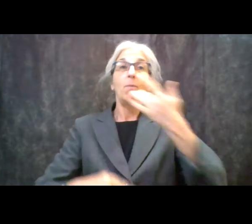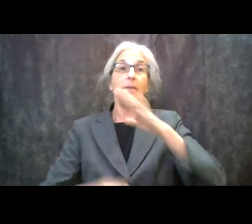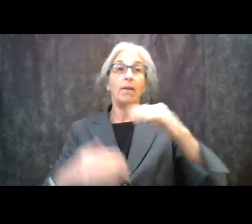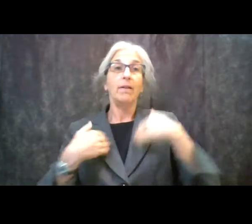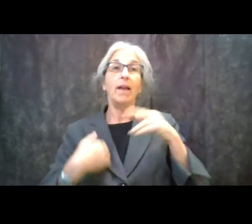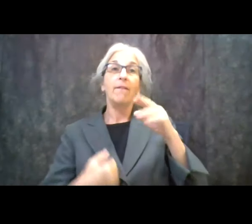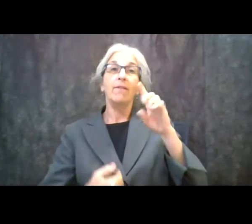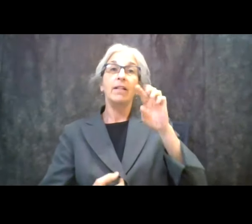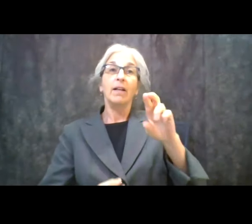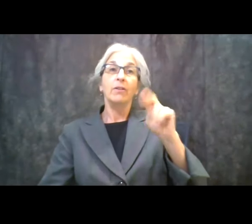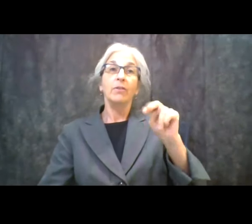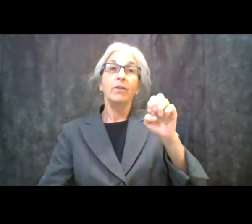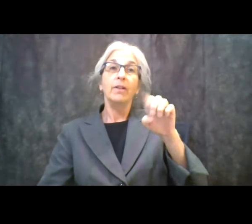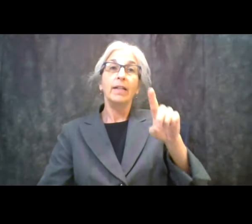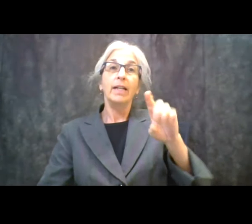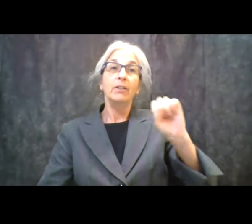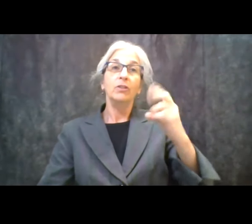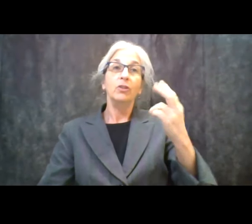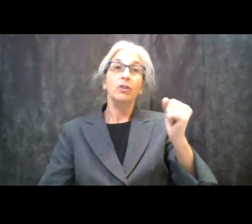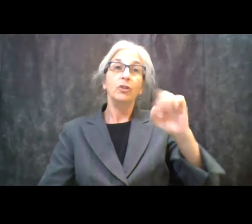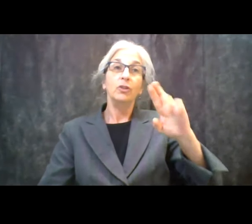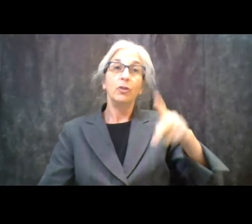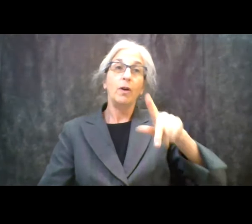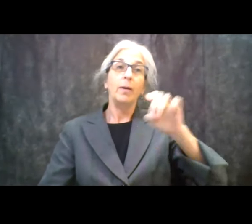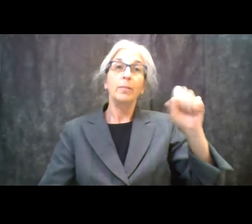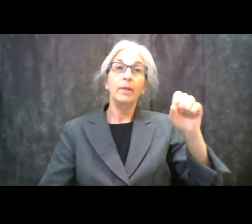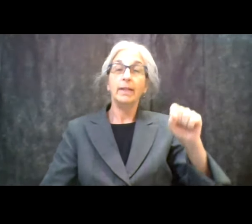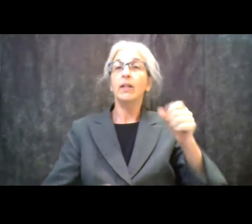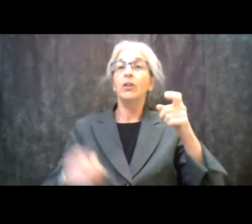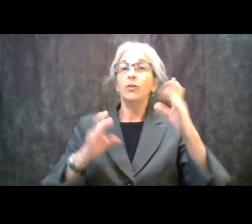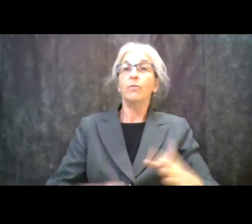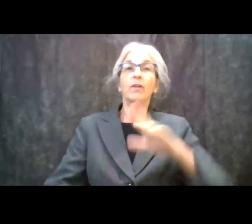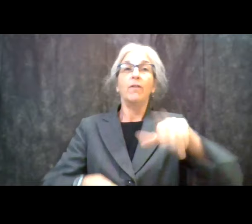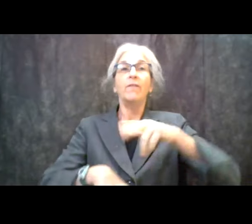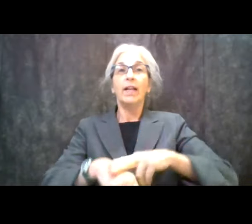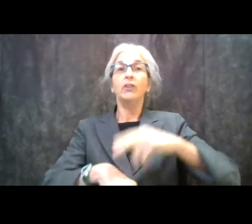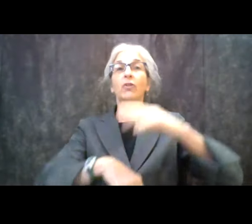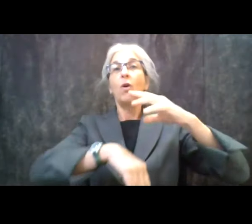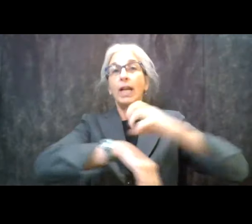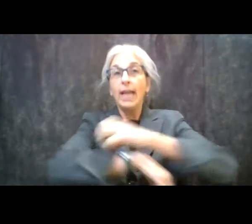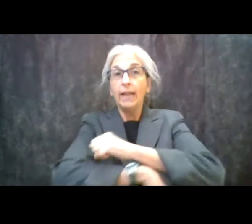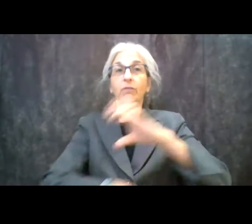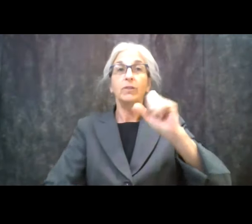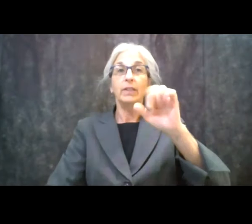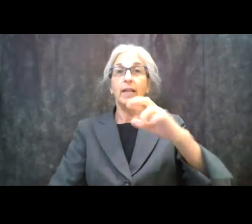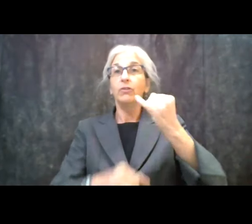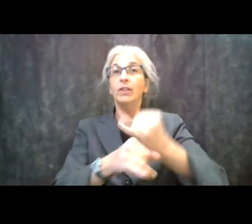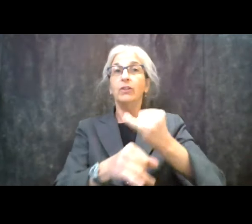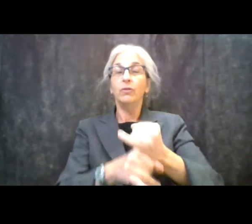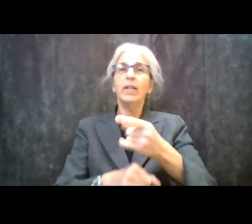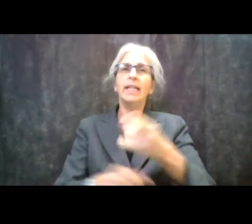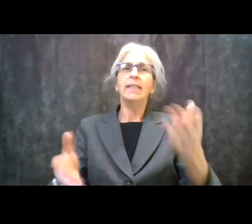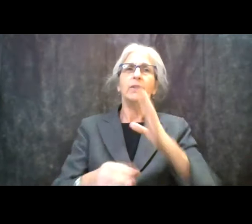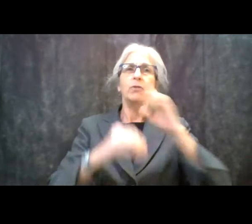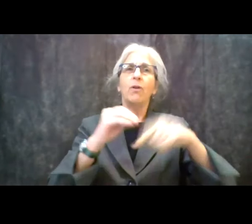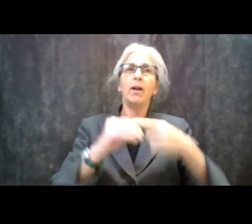the director of the National Cancer Institute. And he's here to speak with us about the impact of COVID on cancer. For those of you